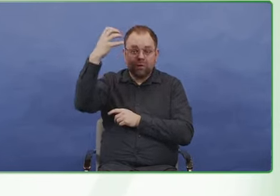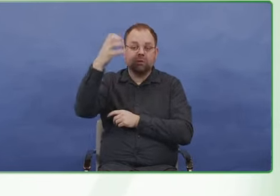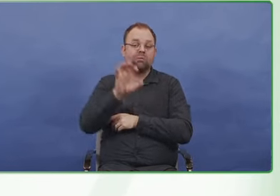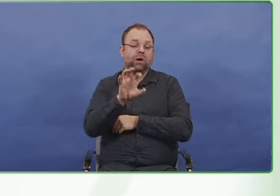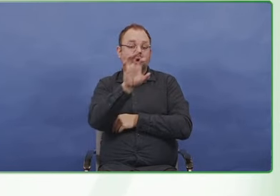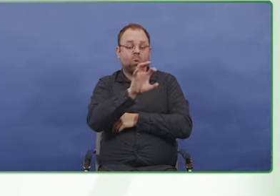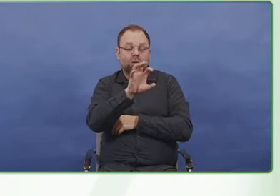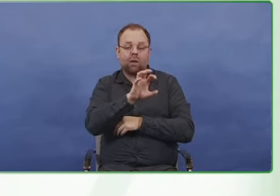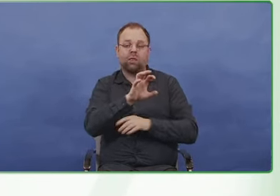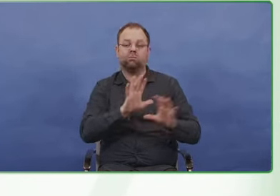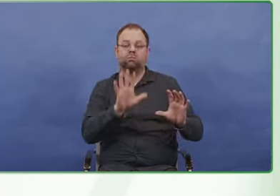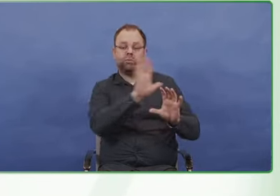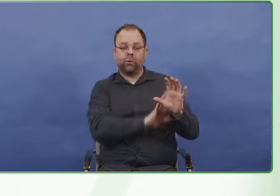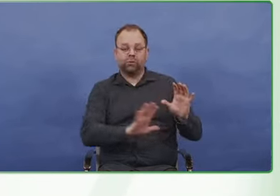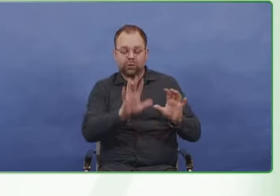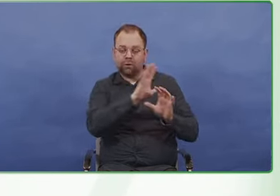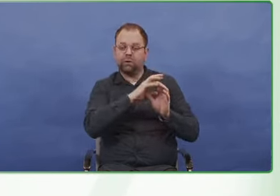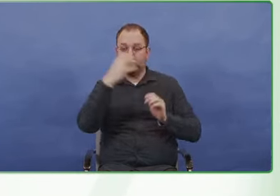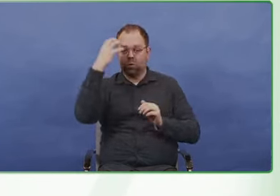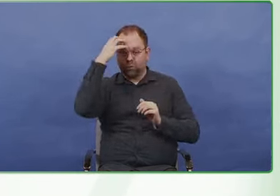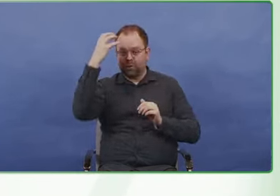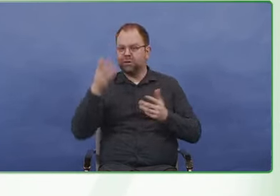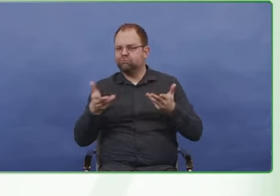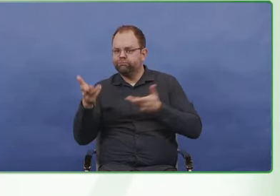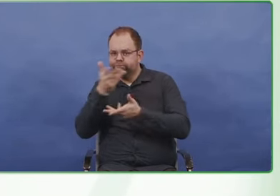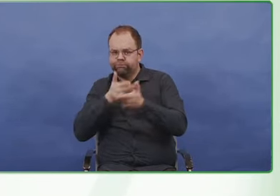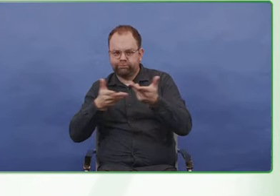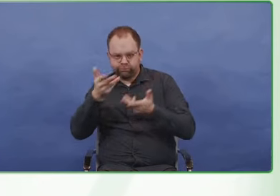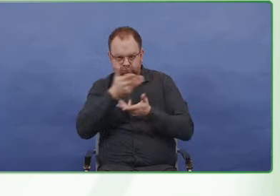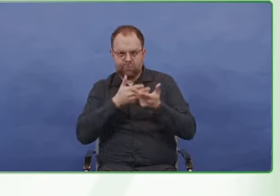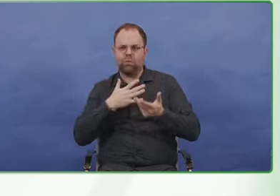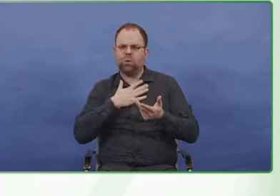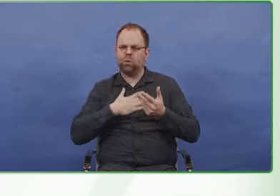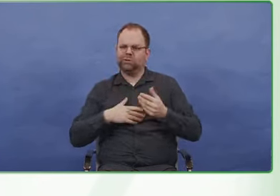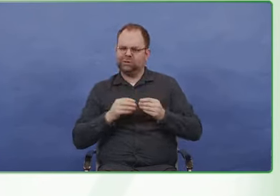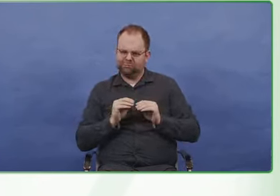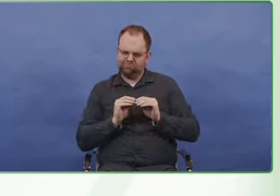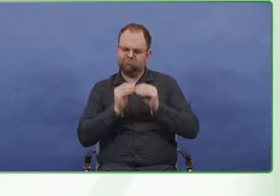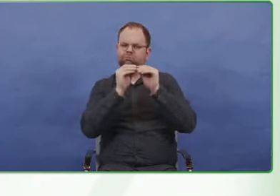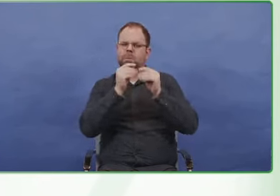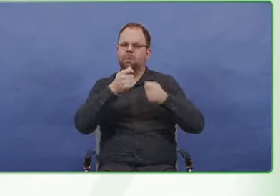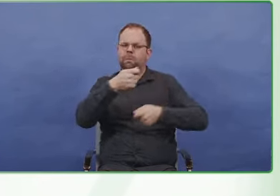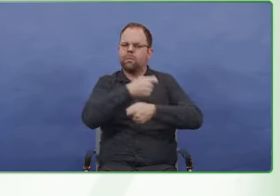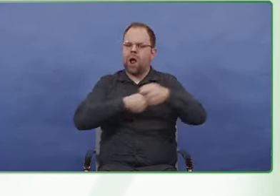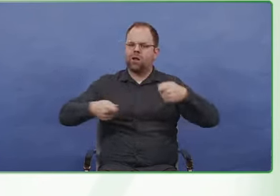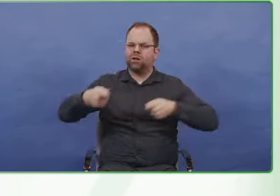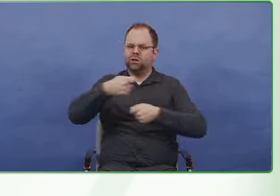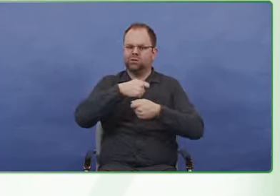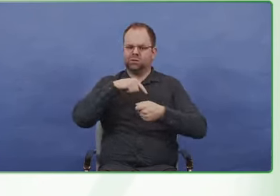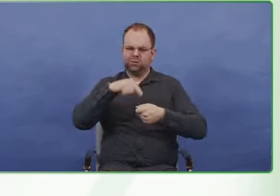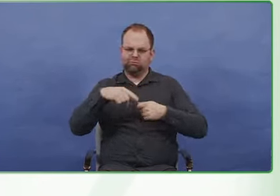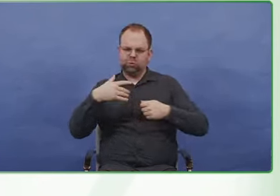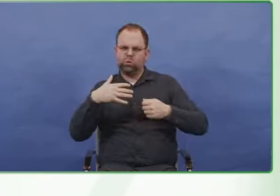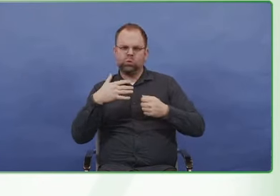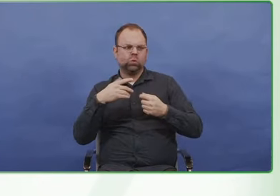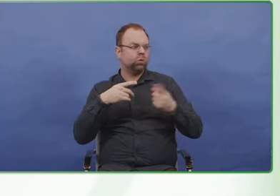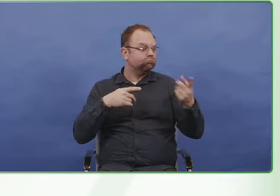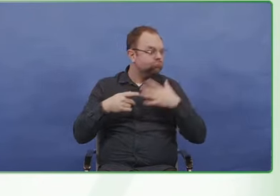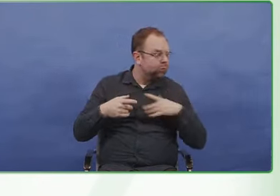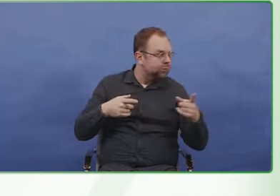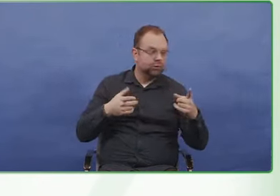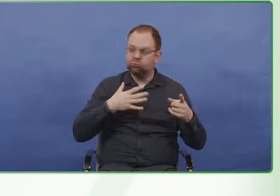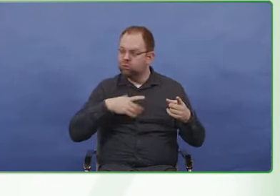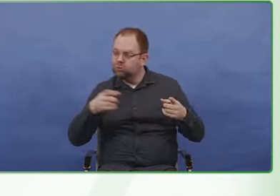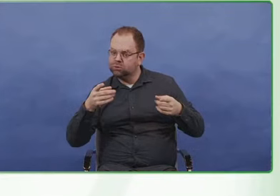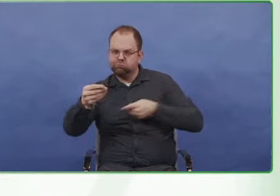making India as a global hub of assistive technologies. We have mapped again the concerned central ministries, union